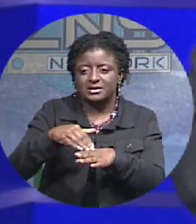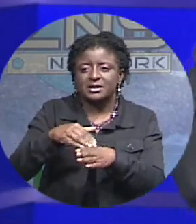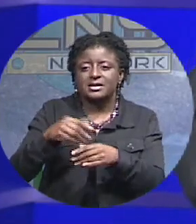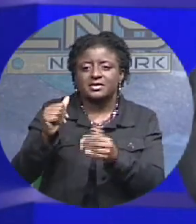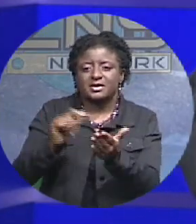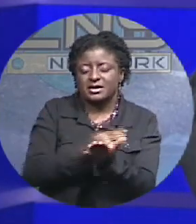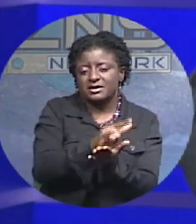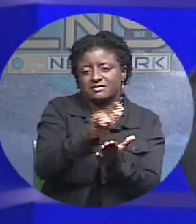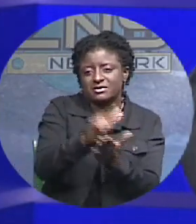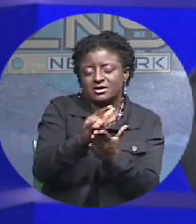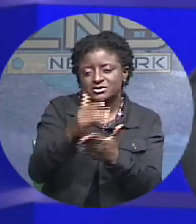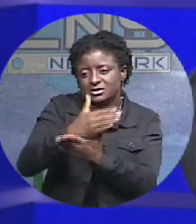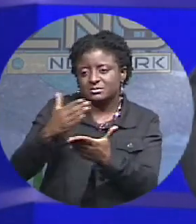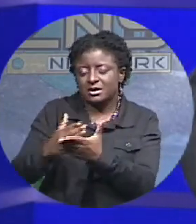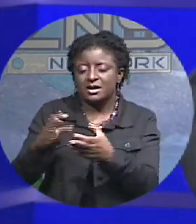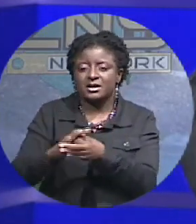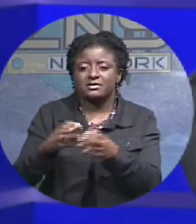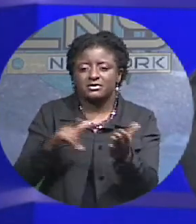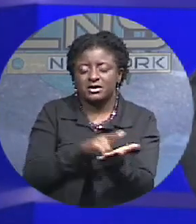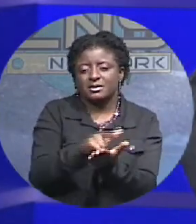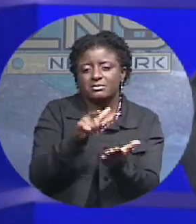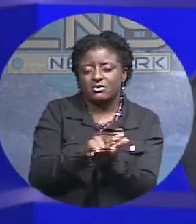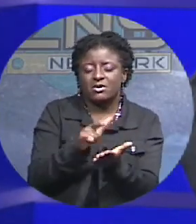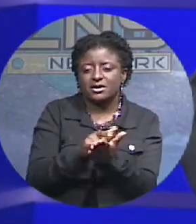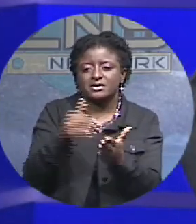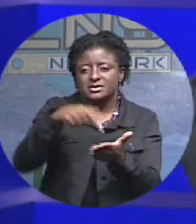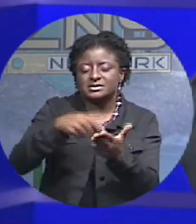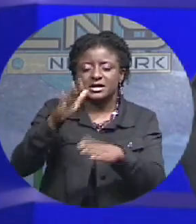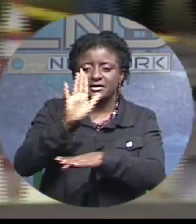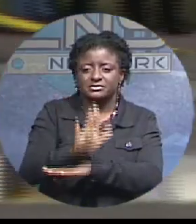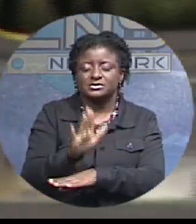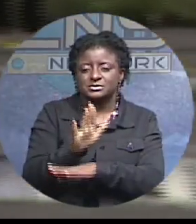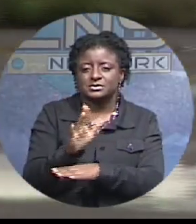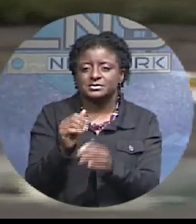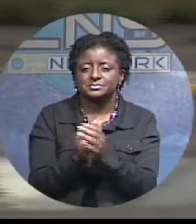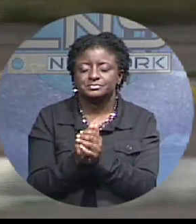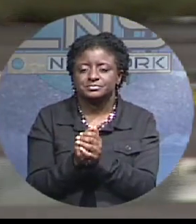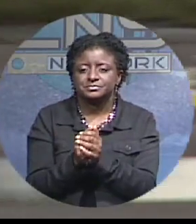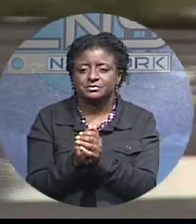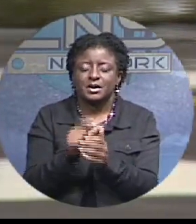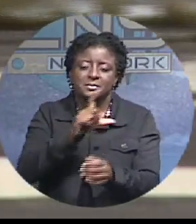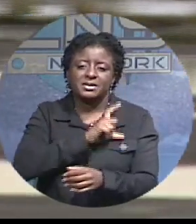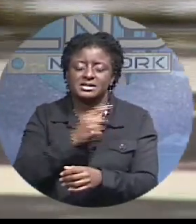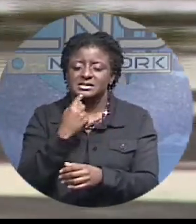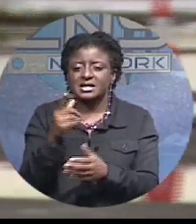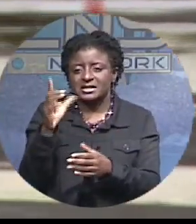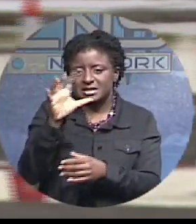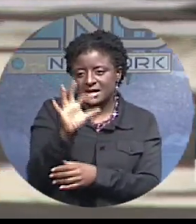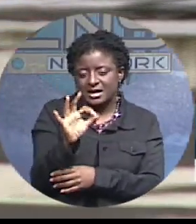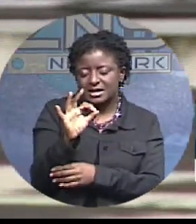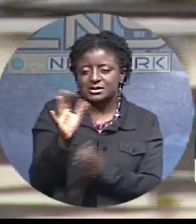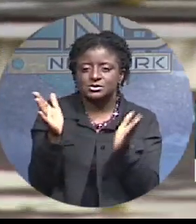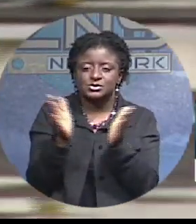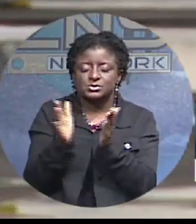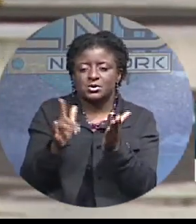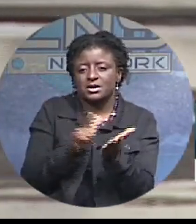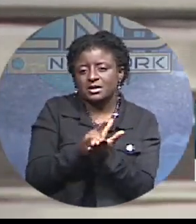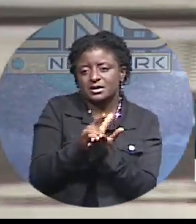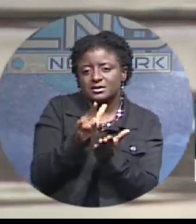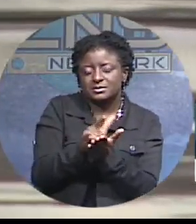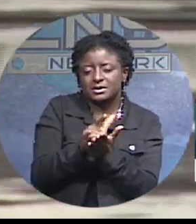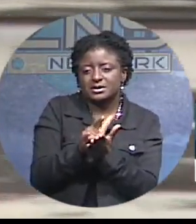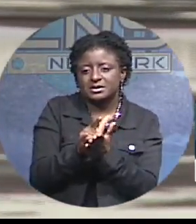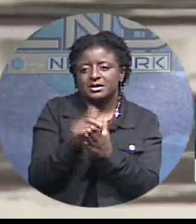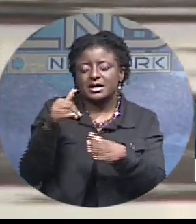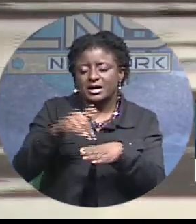Fern Carey was there minutes after the tornado moved through. Police say 9 small aircraft at the general aviation